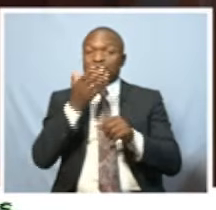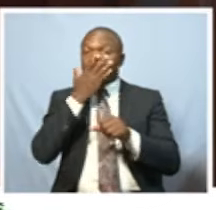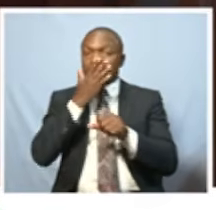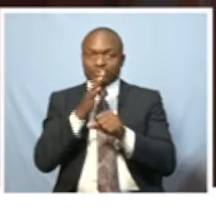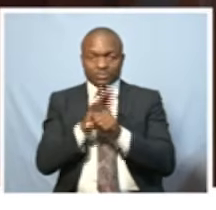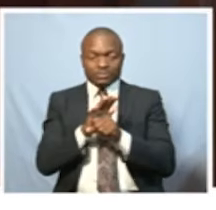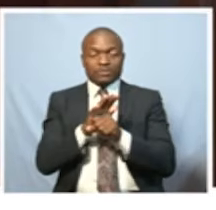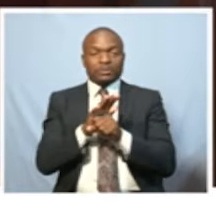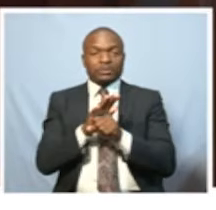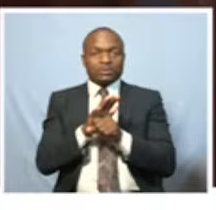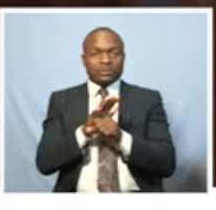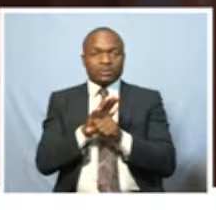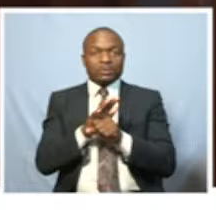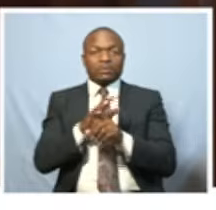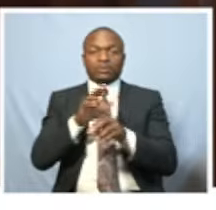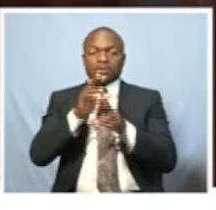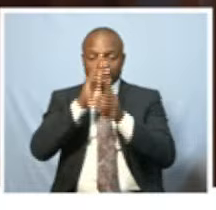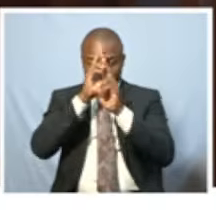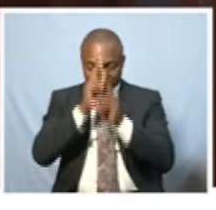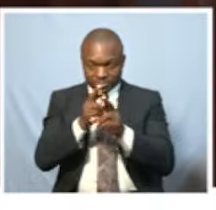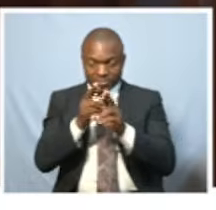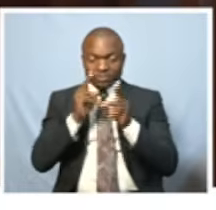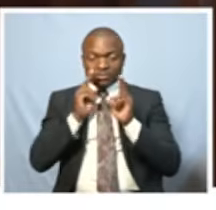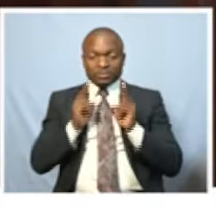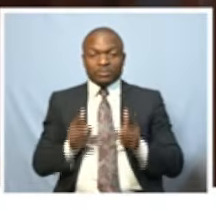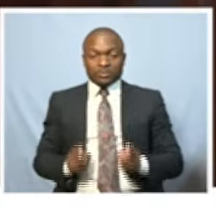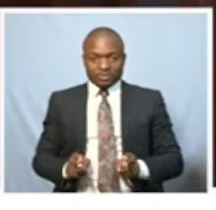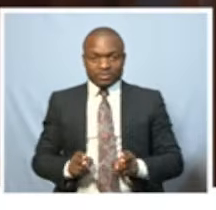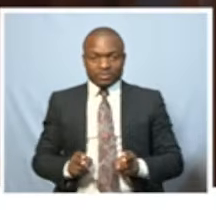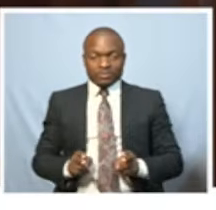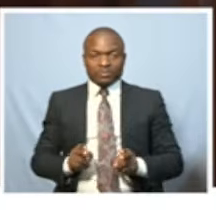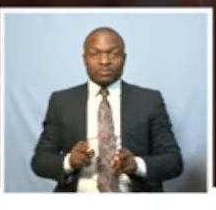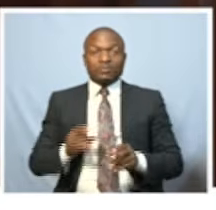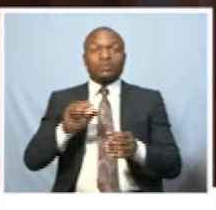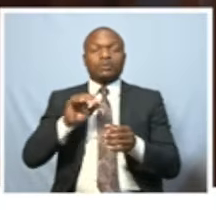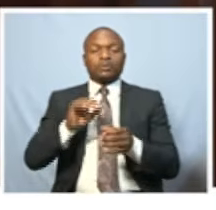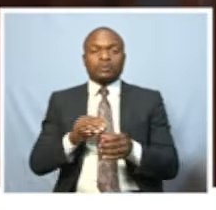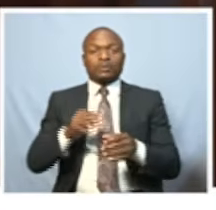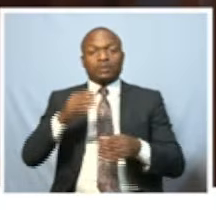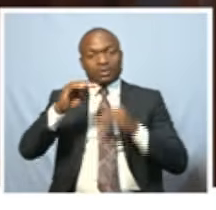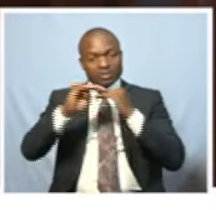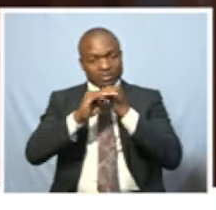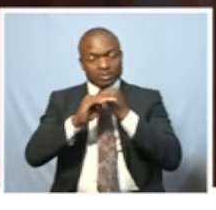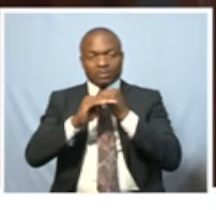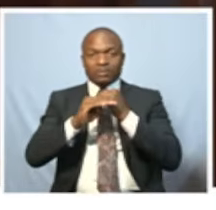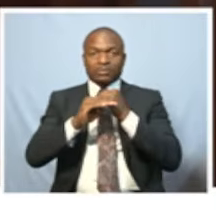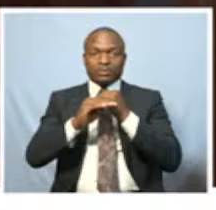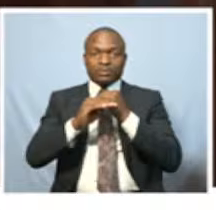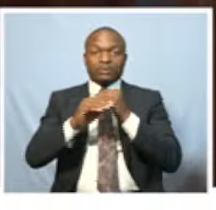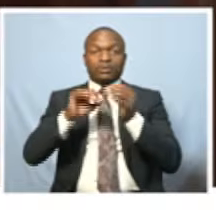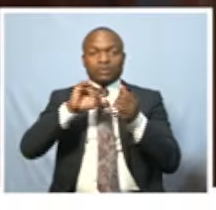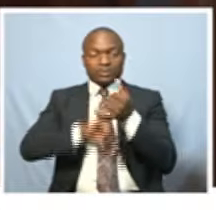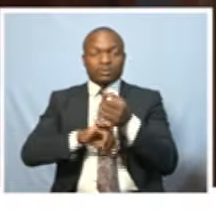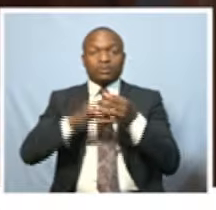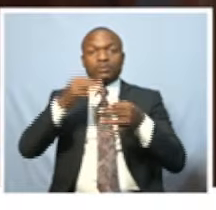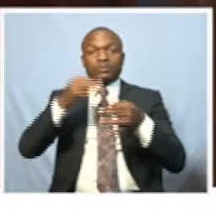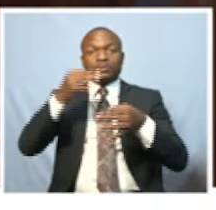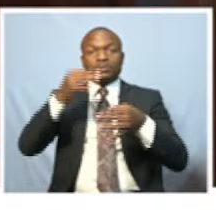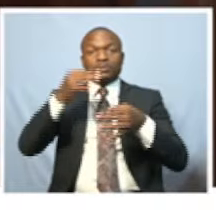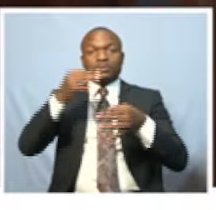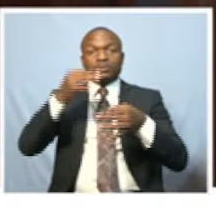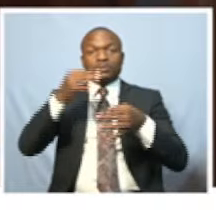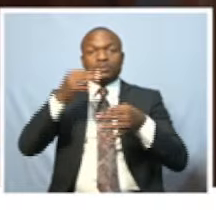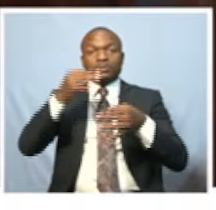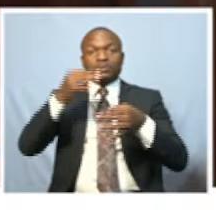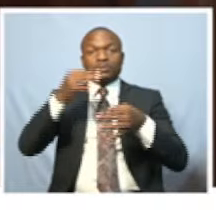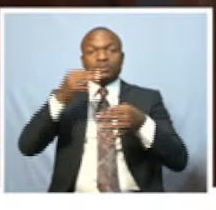to upholding human dignity, equity, social justice, equality, and non-discrimination of